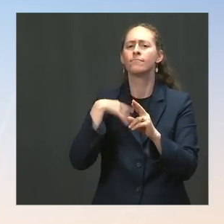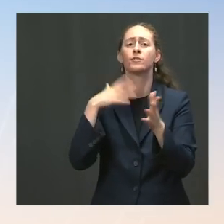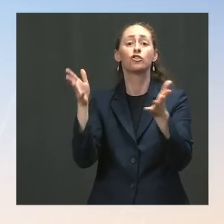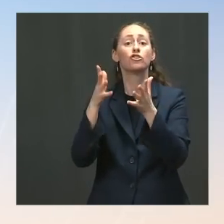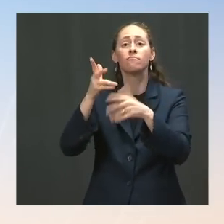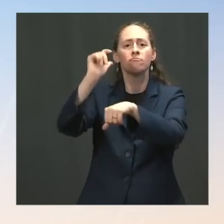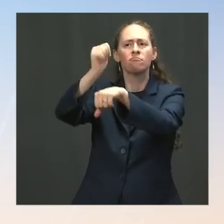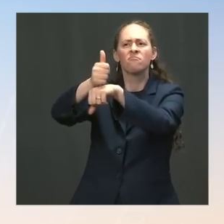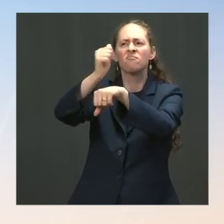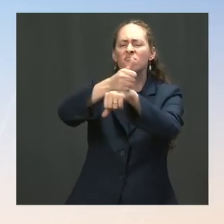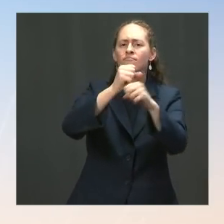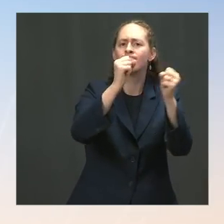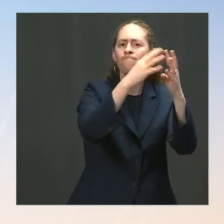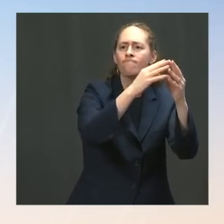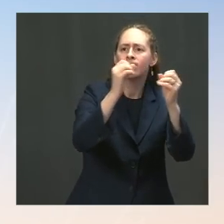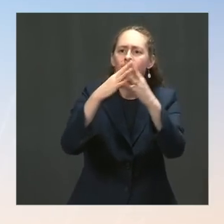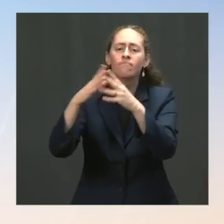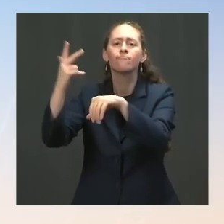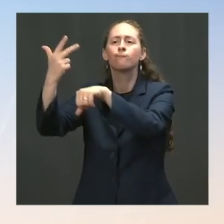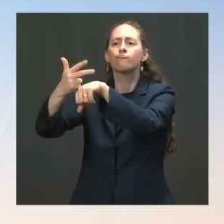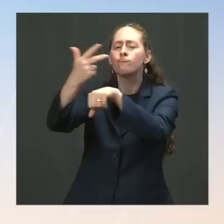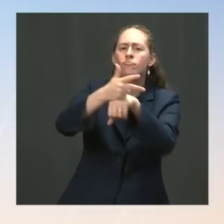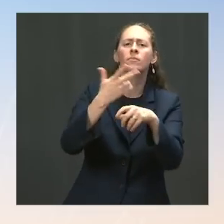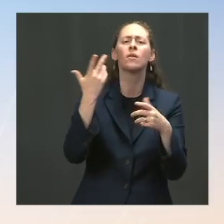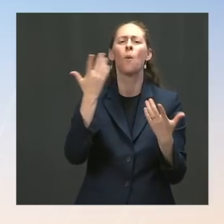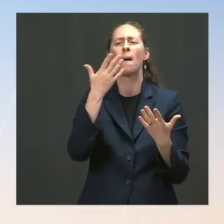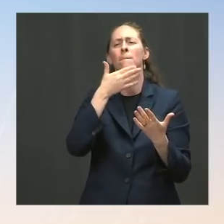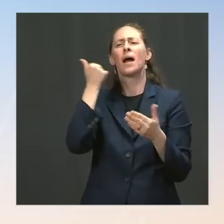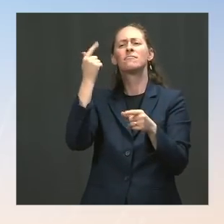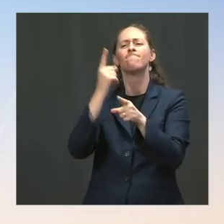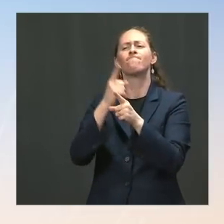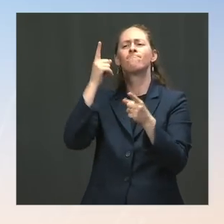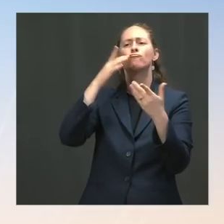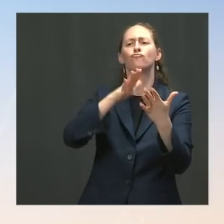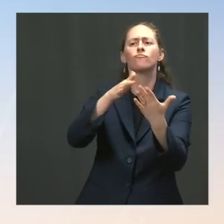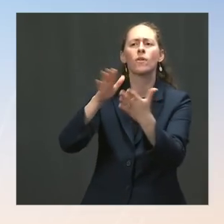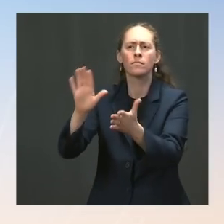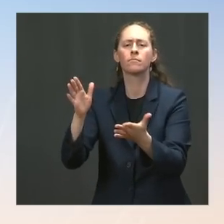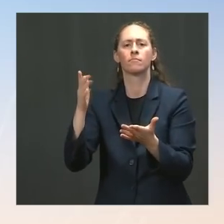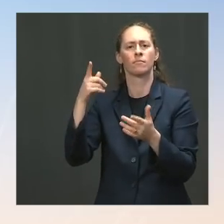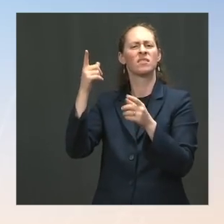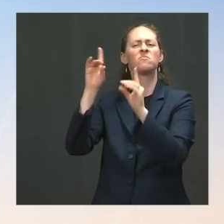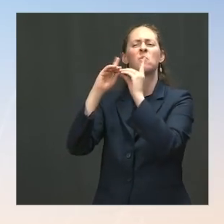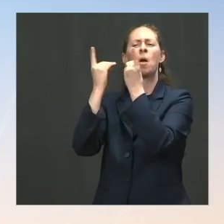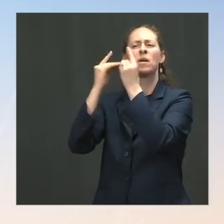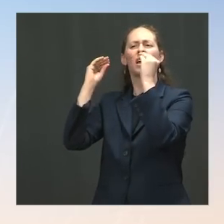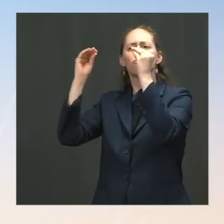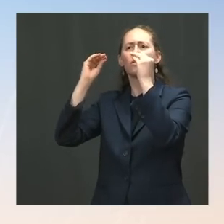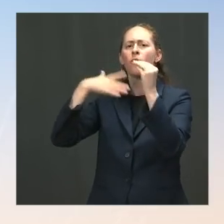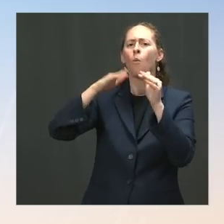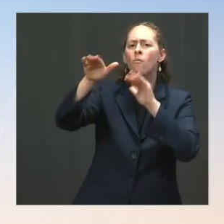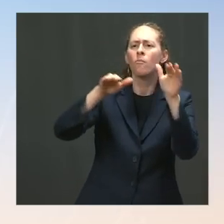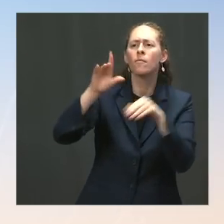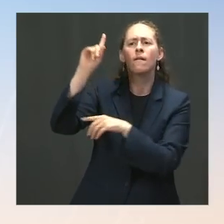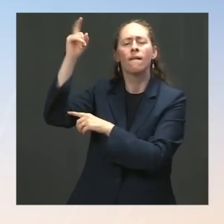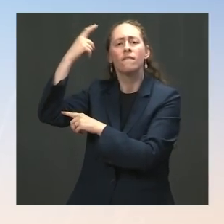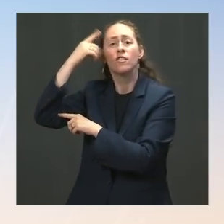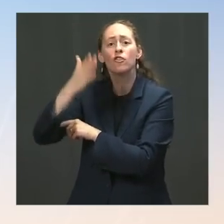up a system in the Department of Education. I'm having calls with governors daily. I'm having calls with superintendents, school